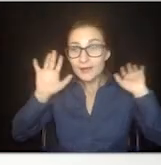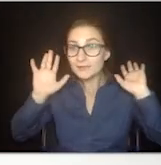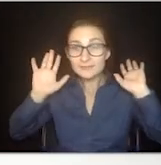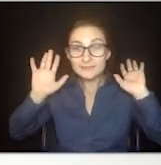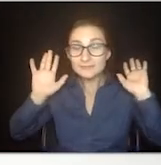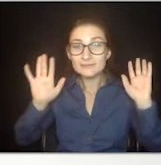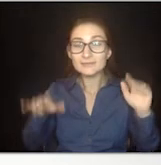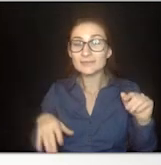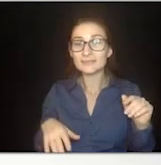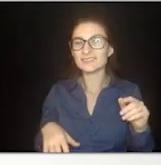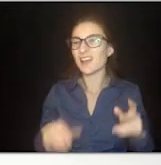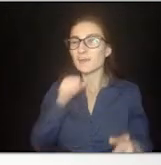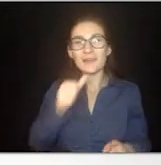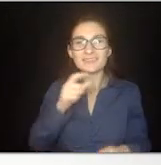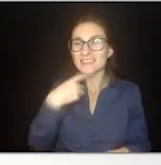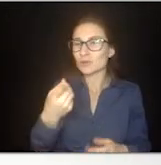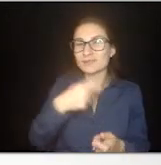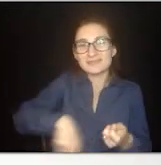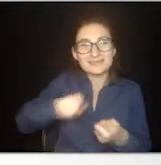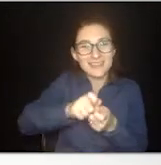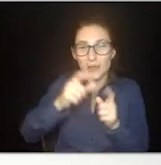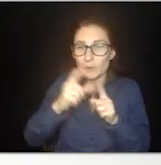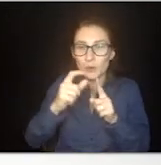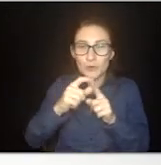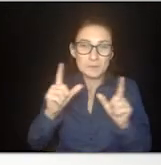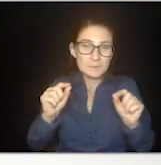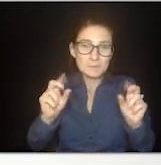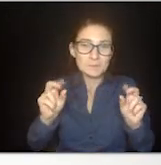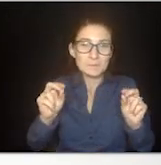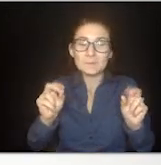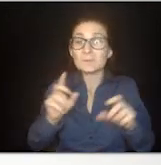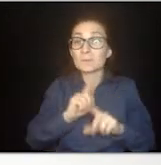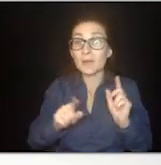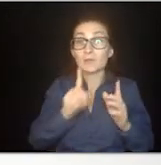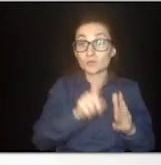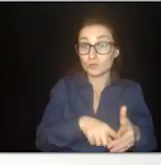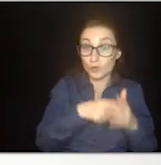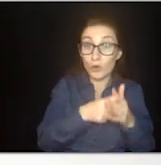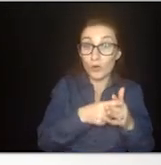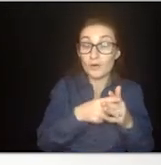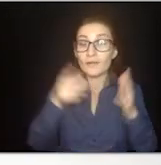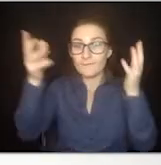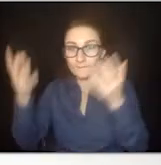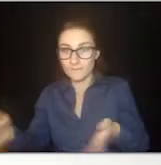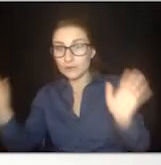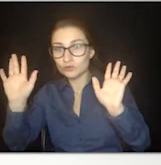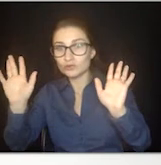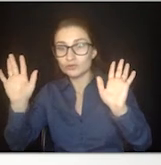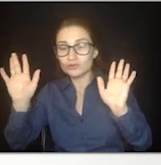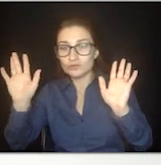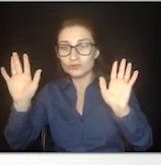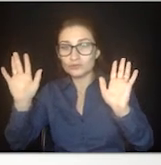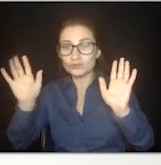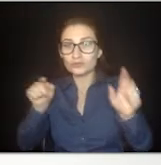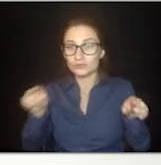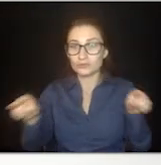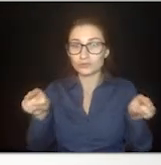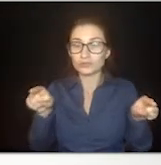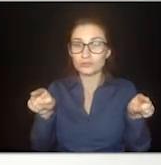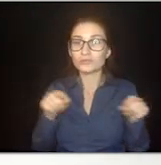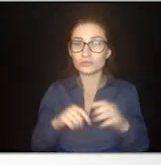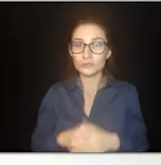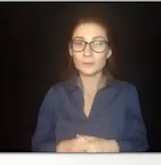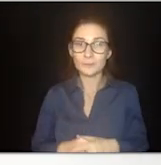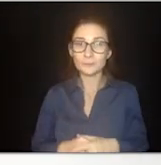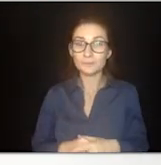done, whatever works for you. I'm not going to put the words in your mouth, but it's the start, get with the blanket, and it's